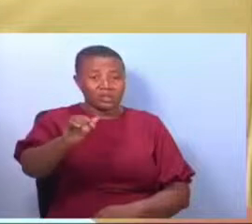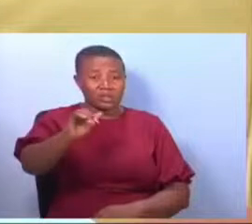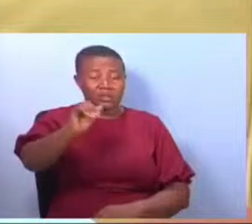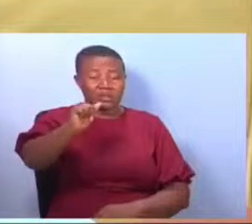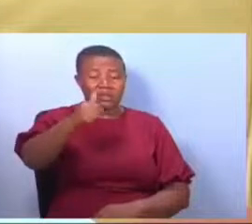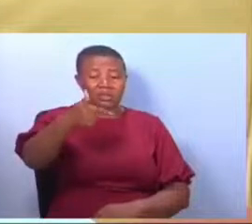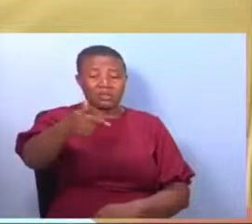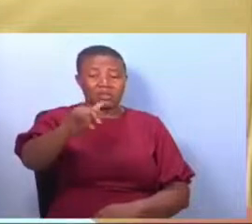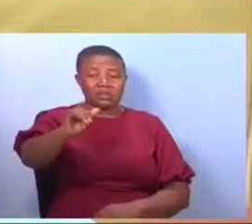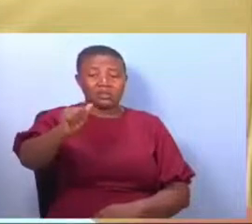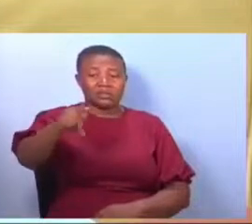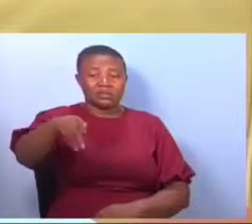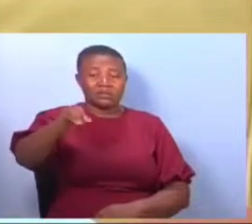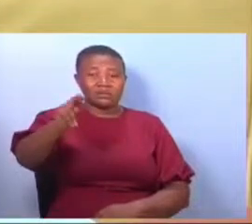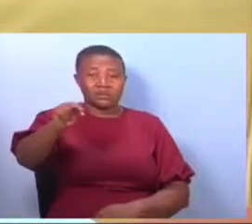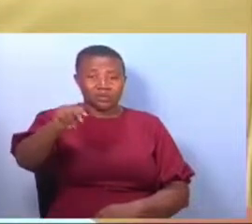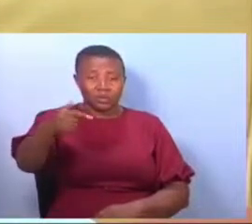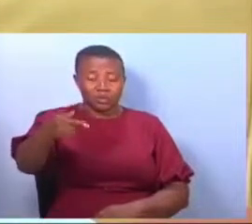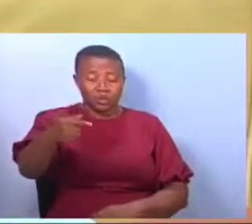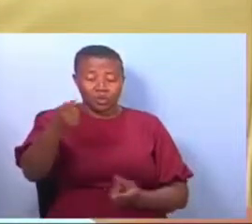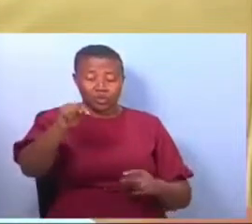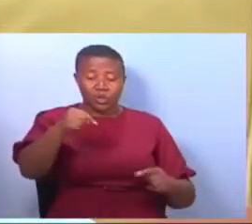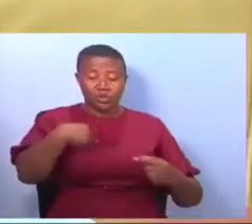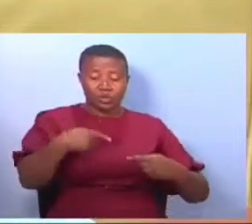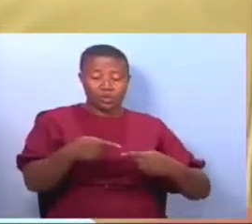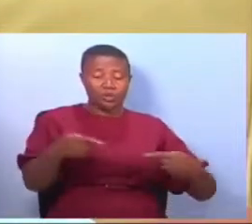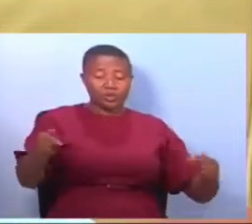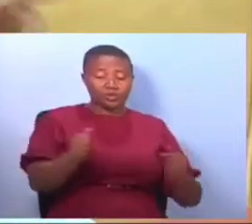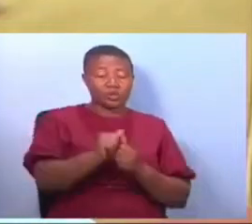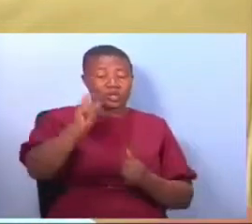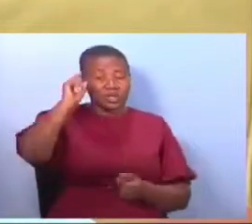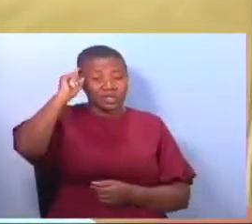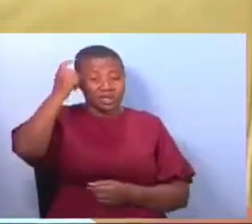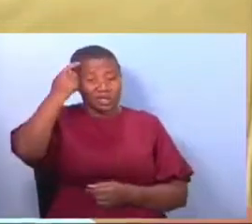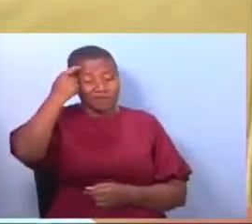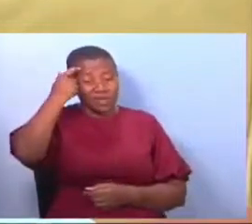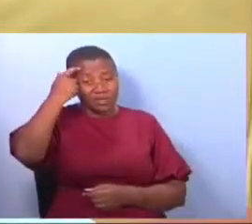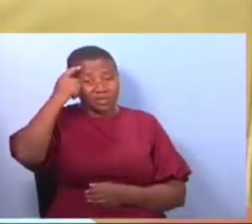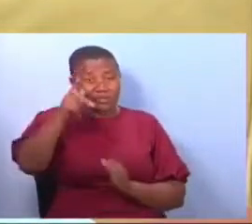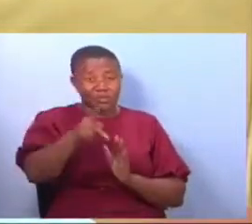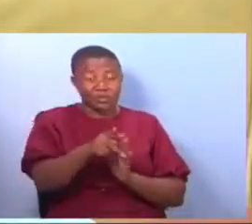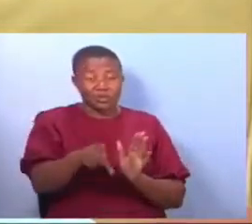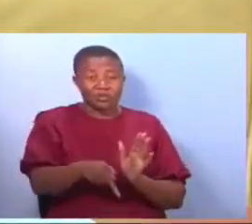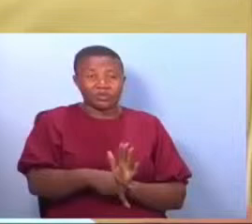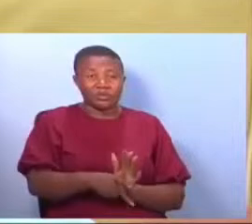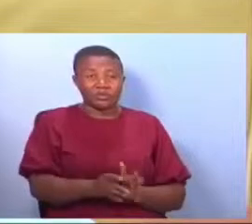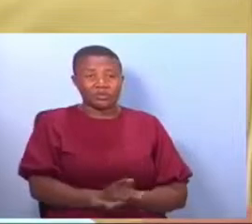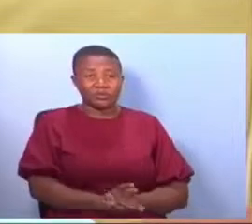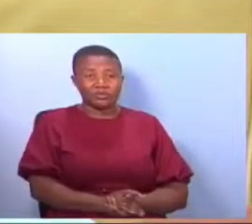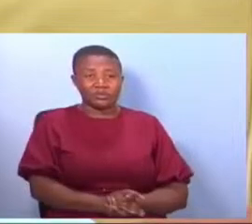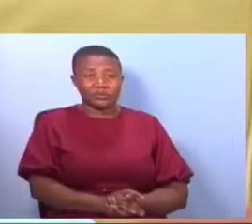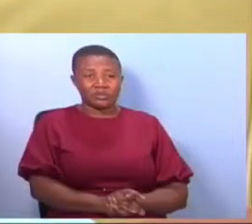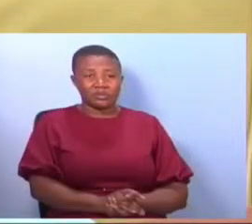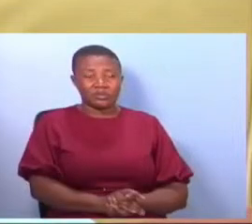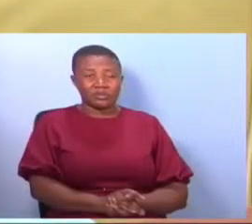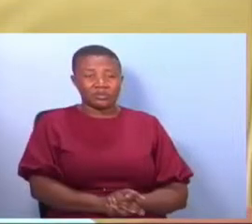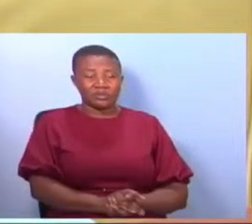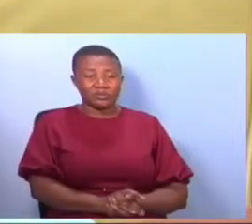opposing government policy in this floor. We were then in opposition. The MPP was in